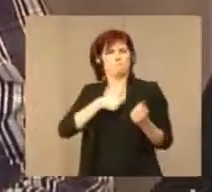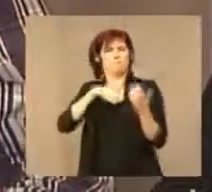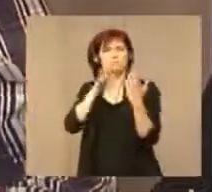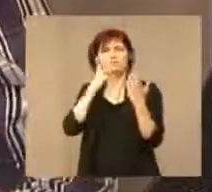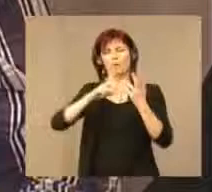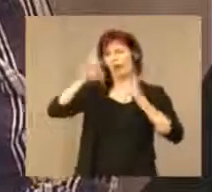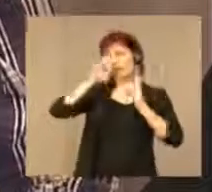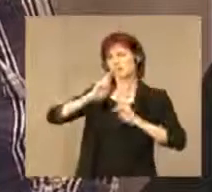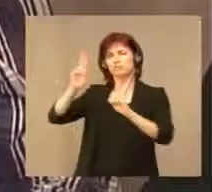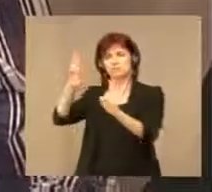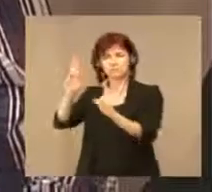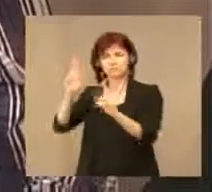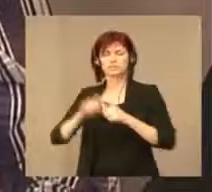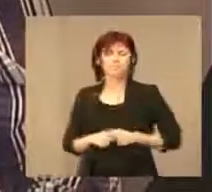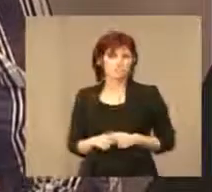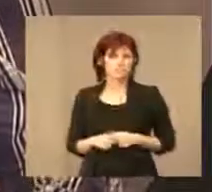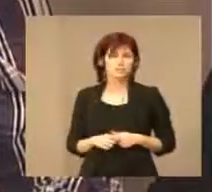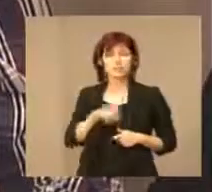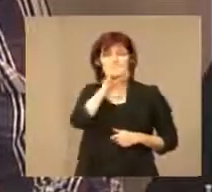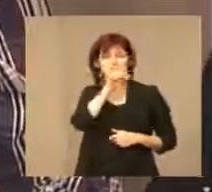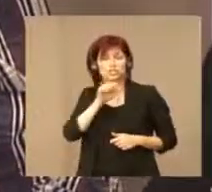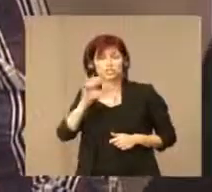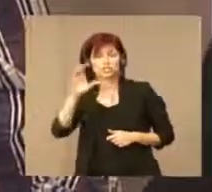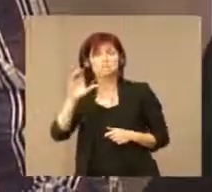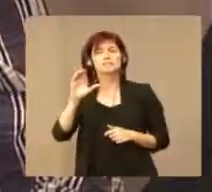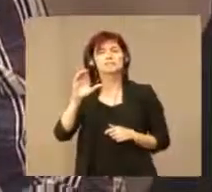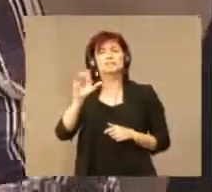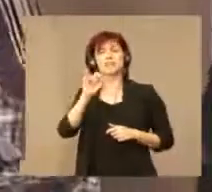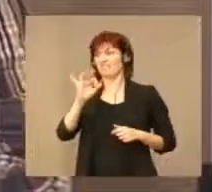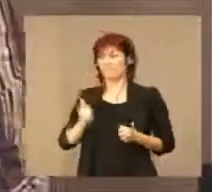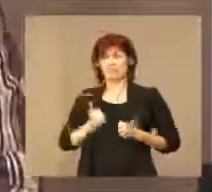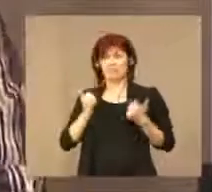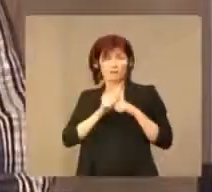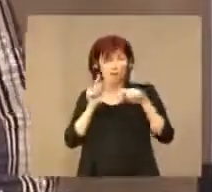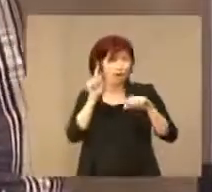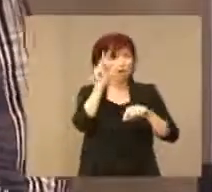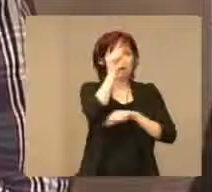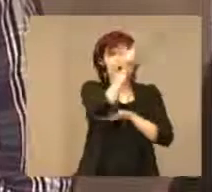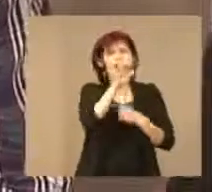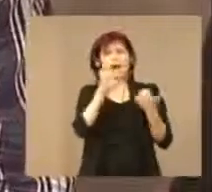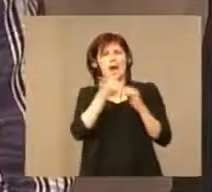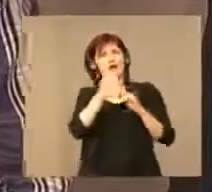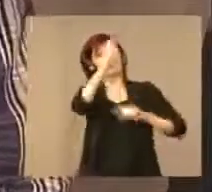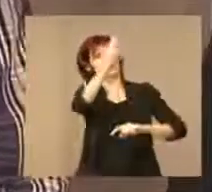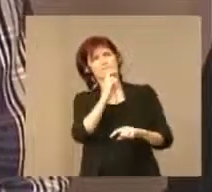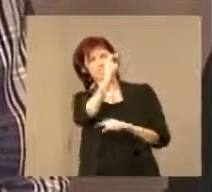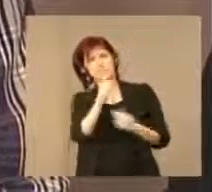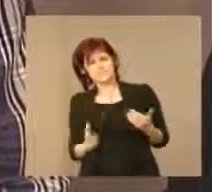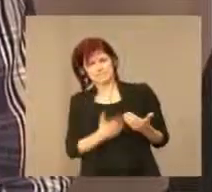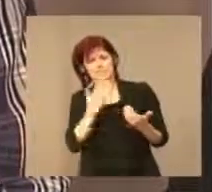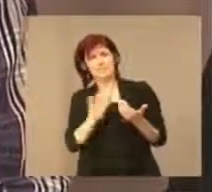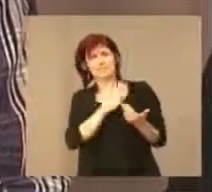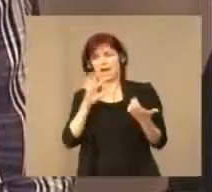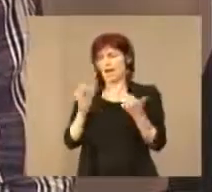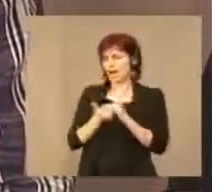elderly, especially in remote communities in regard to disabilities. How can we improve